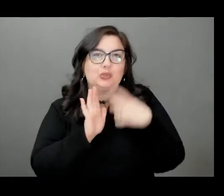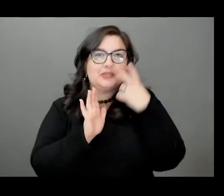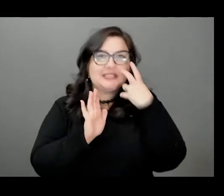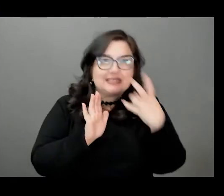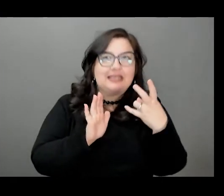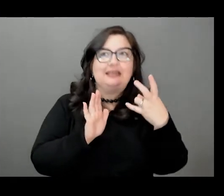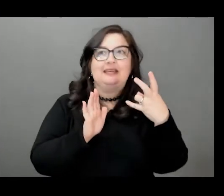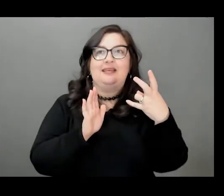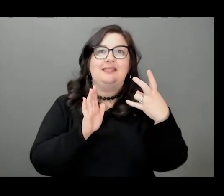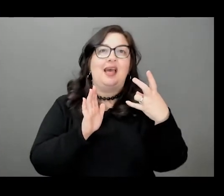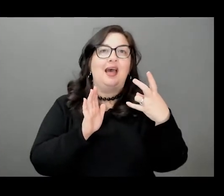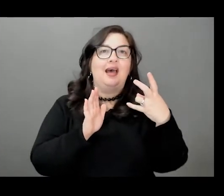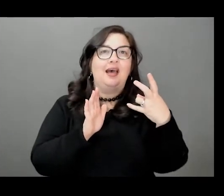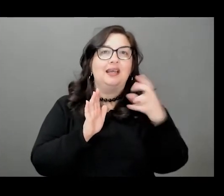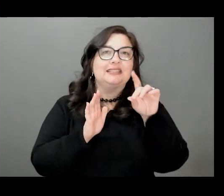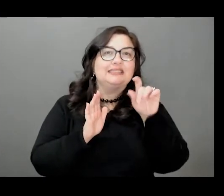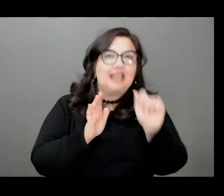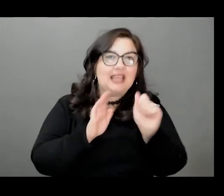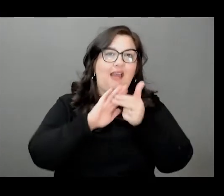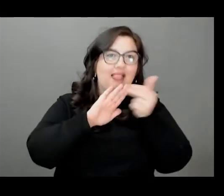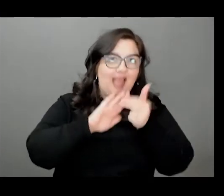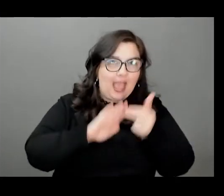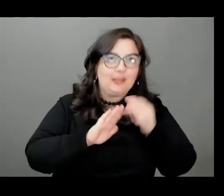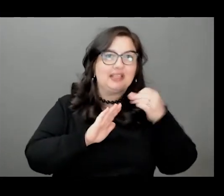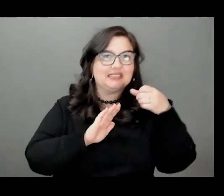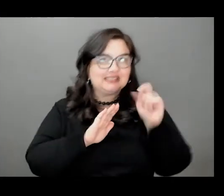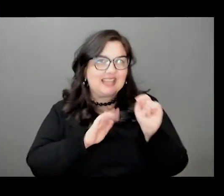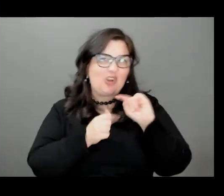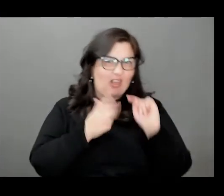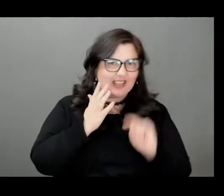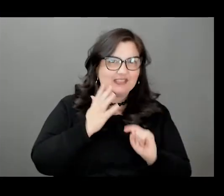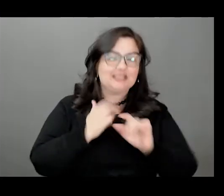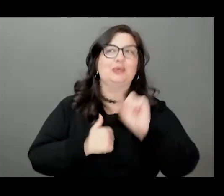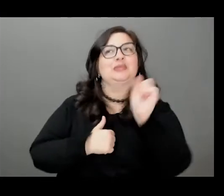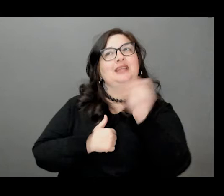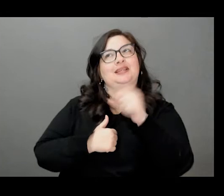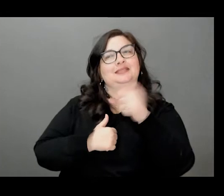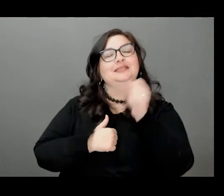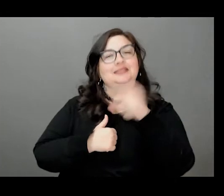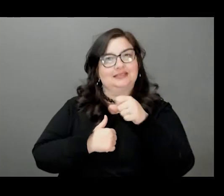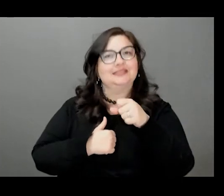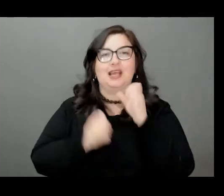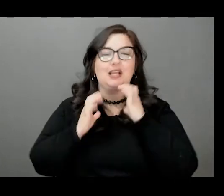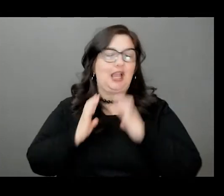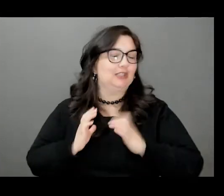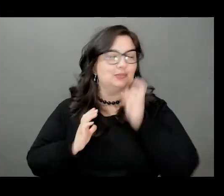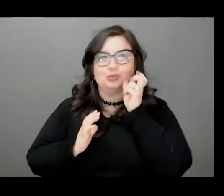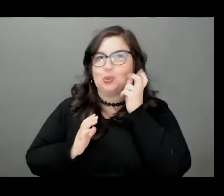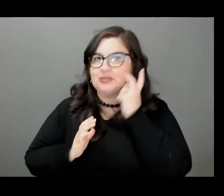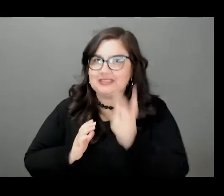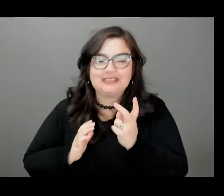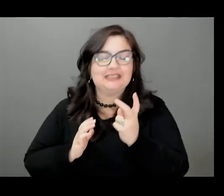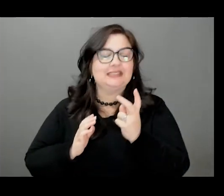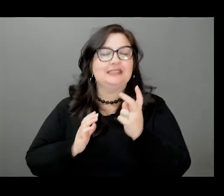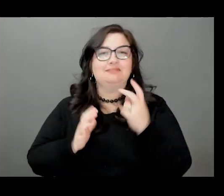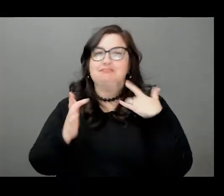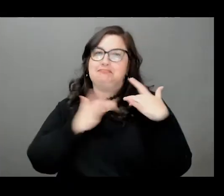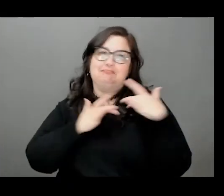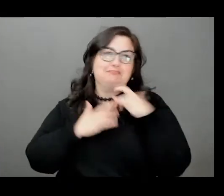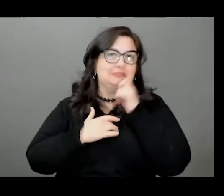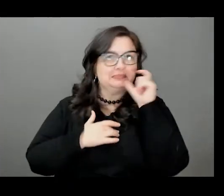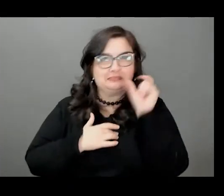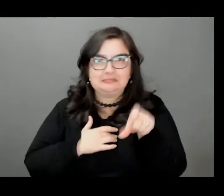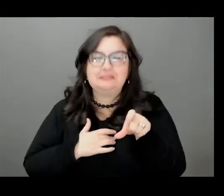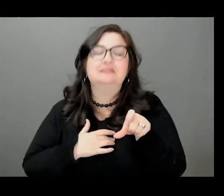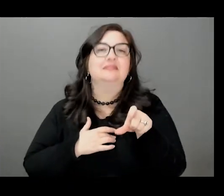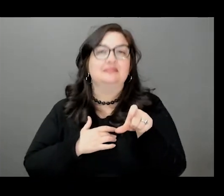these are yes, all the things that make yes, the magic happen to produce the label data set. yes, absolutely. This is all